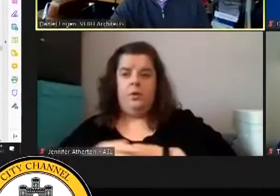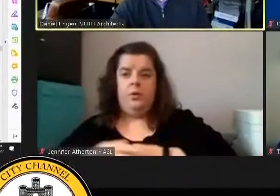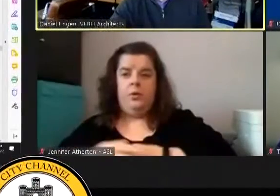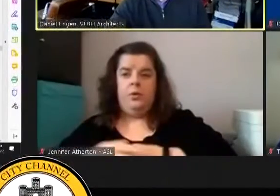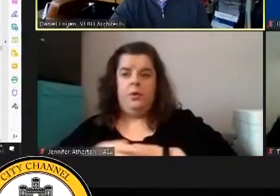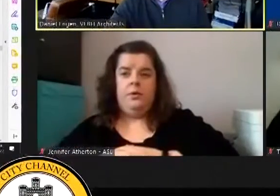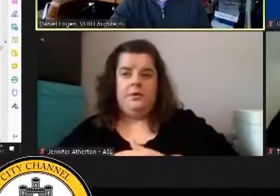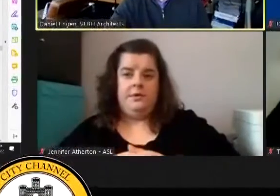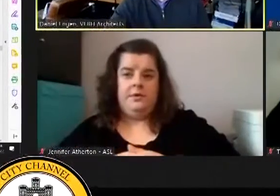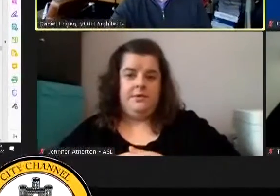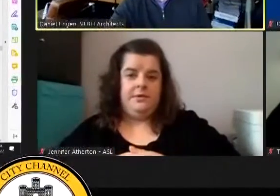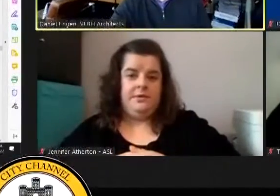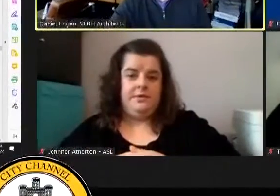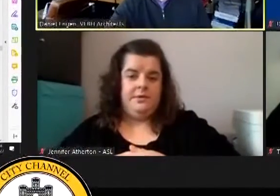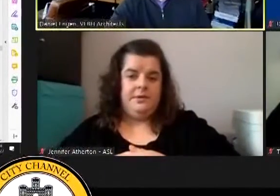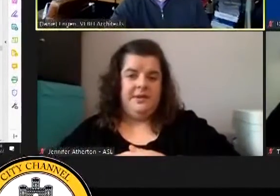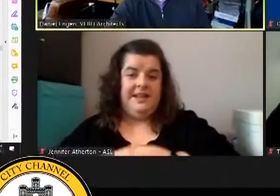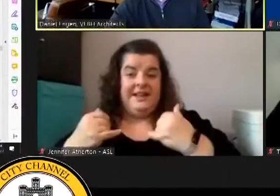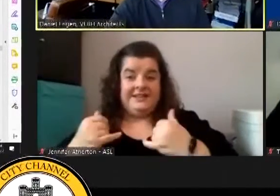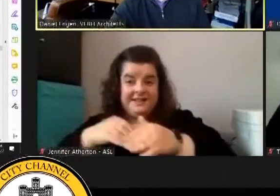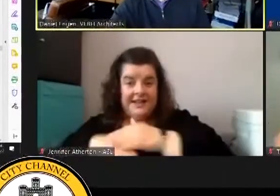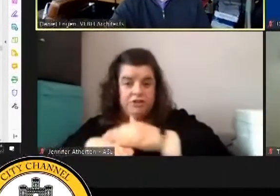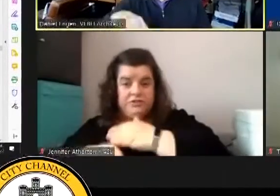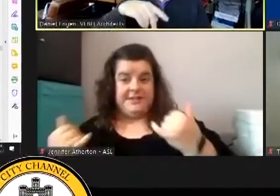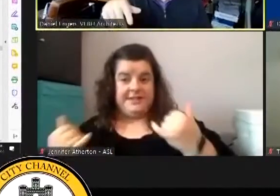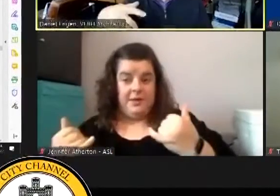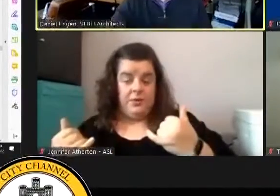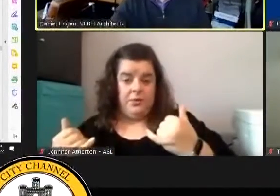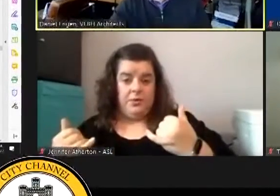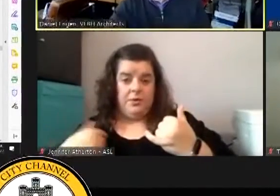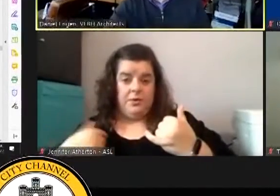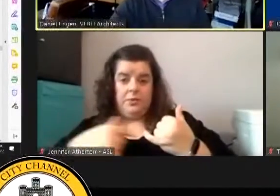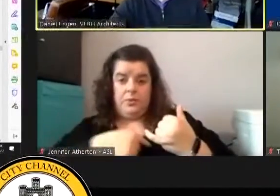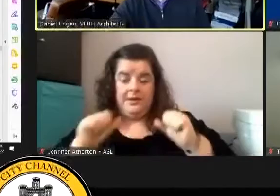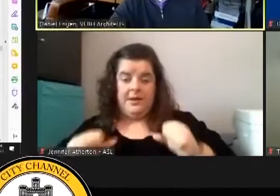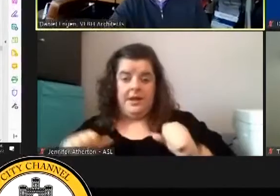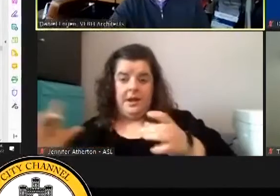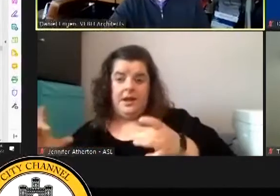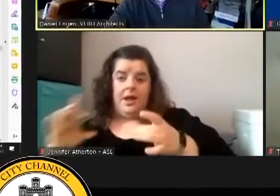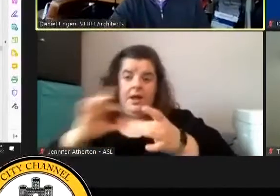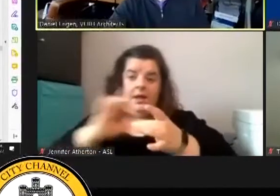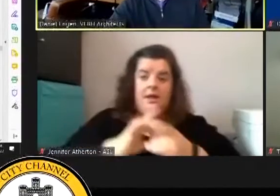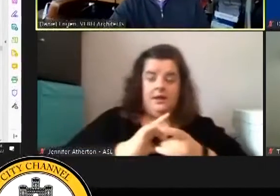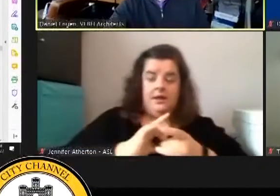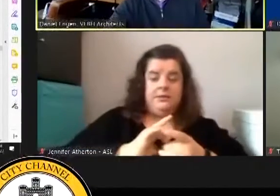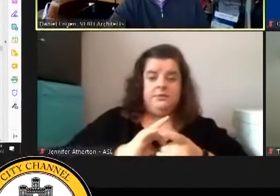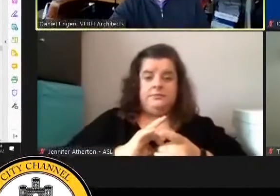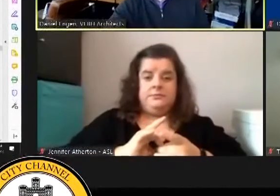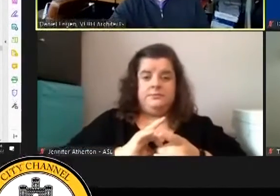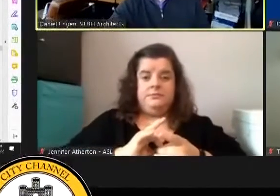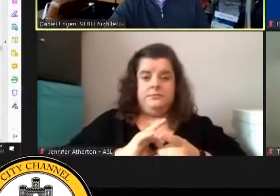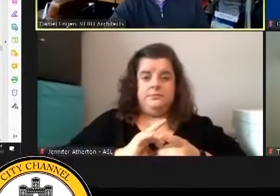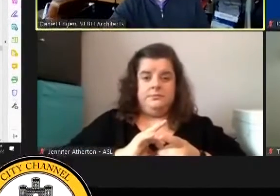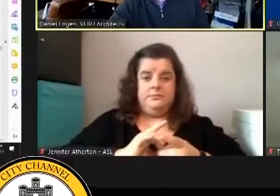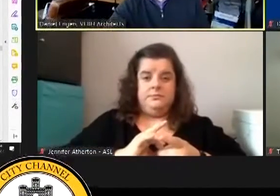location currently right now that we'd actually be able to hook back up and complete the loop and make the circulation